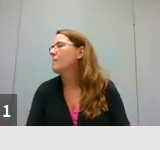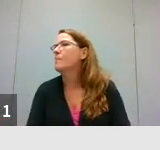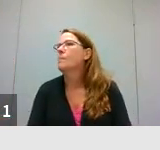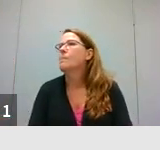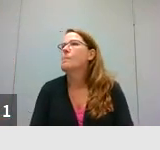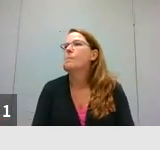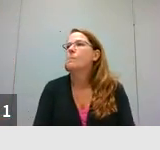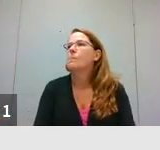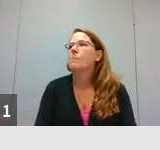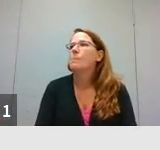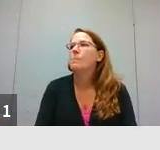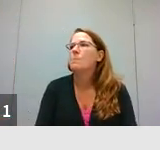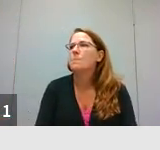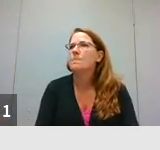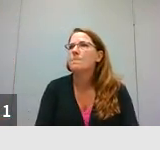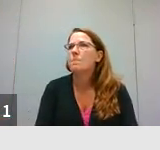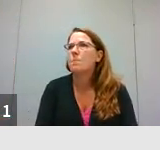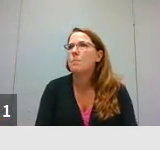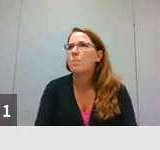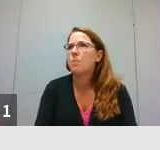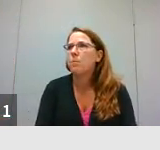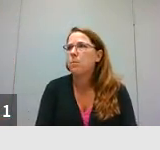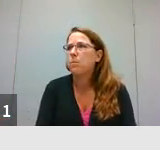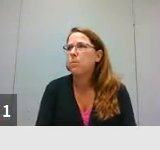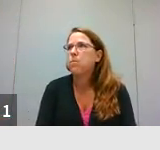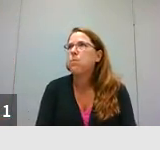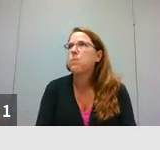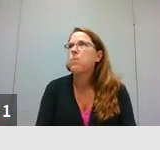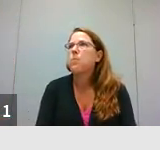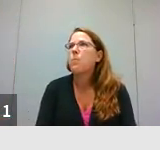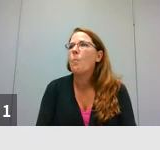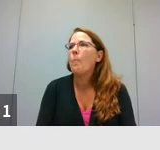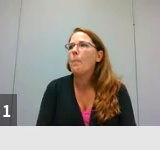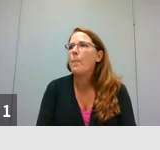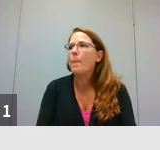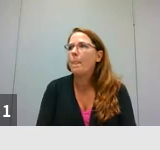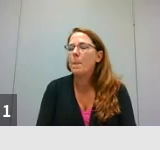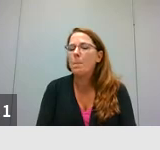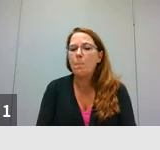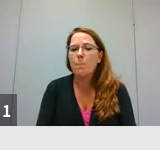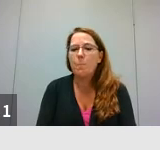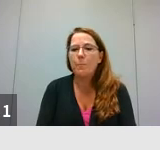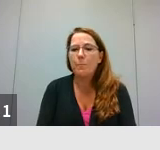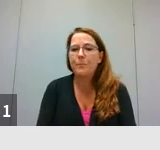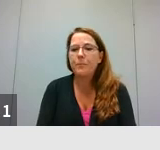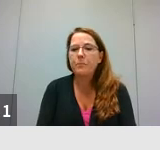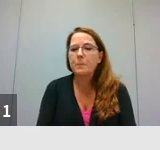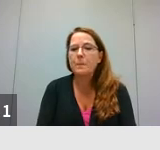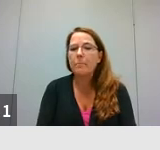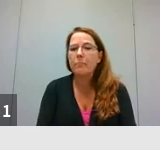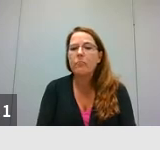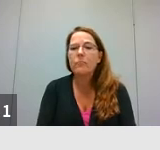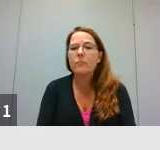I don't see any, No, I don't know what's going on. I don't even see it as a,